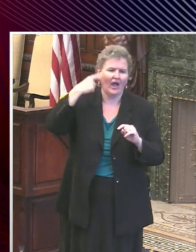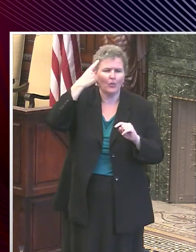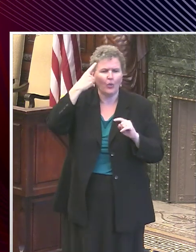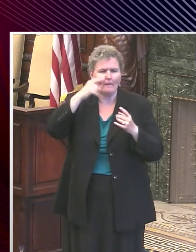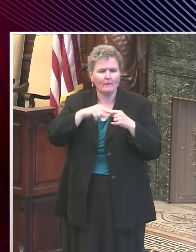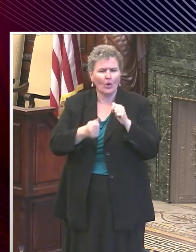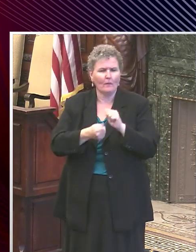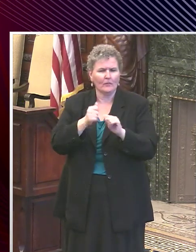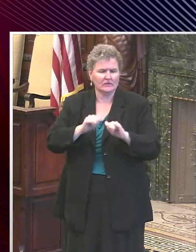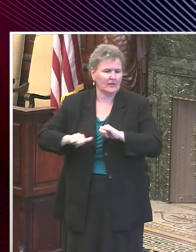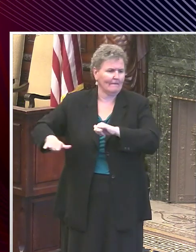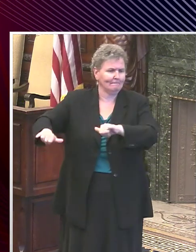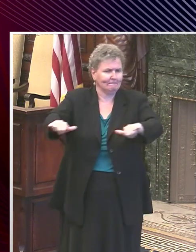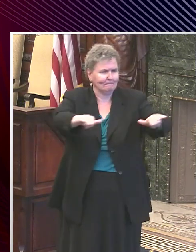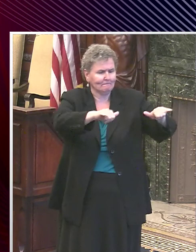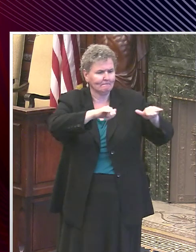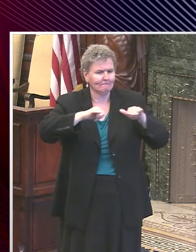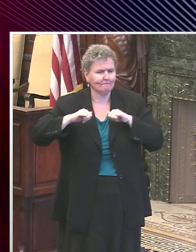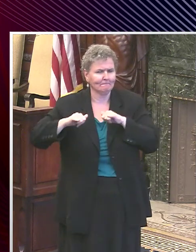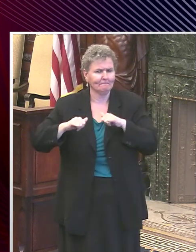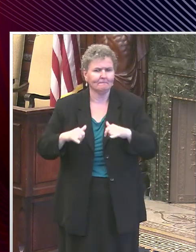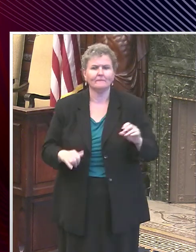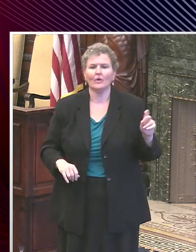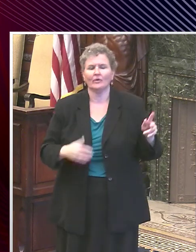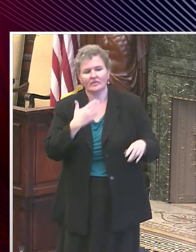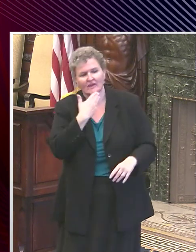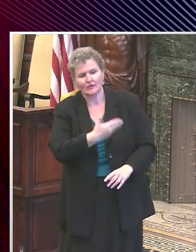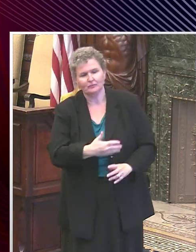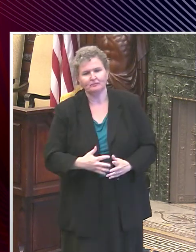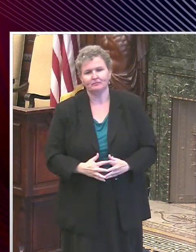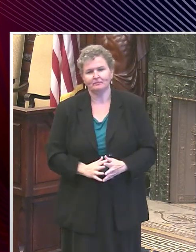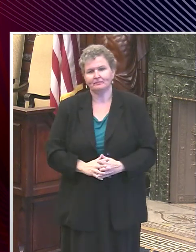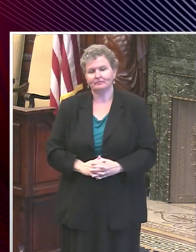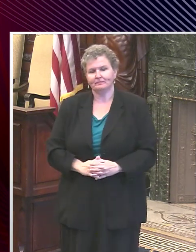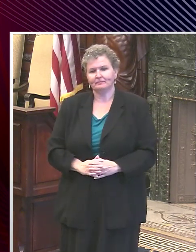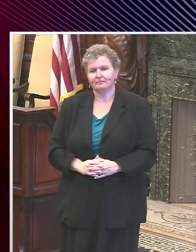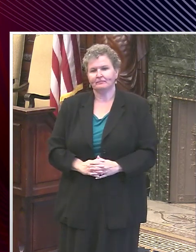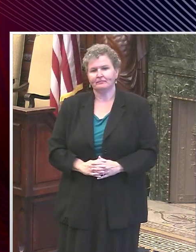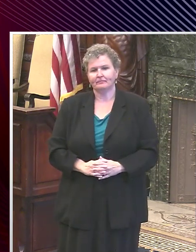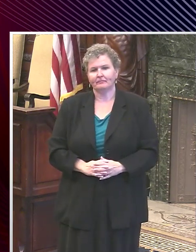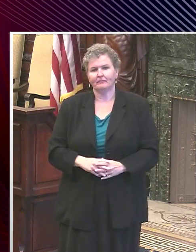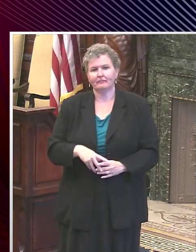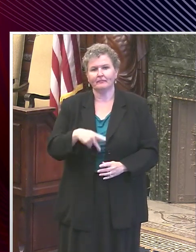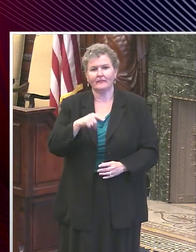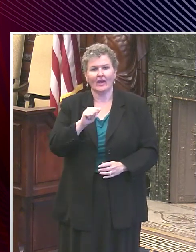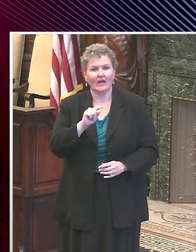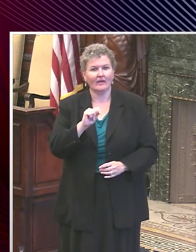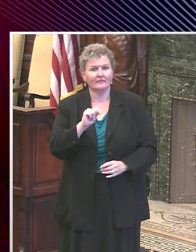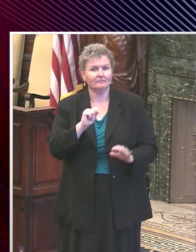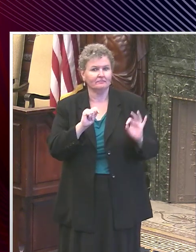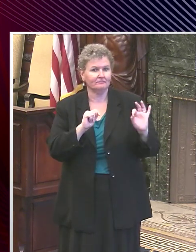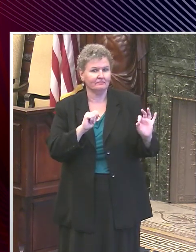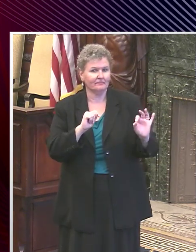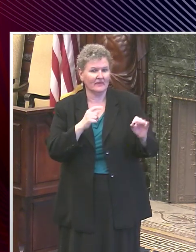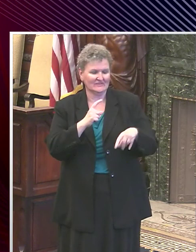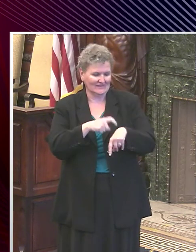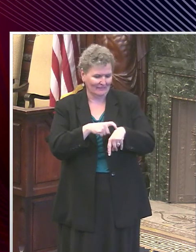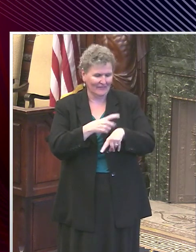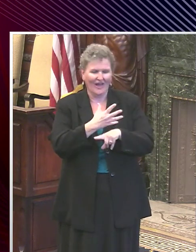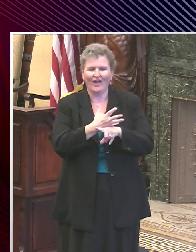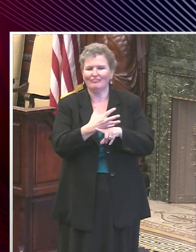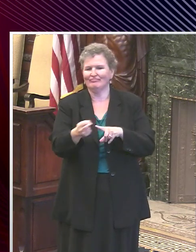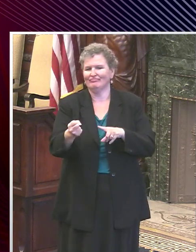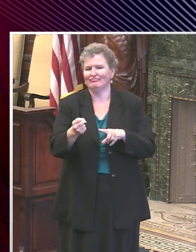the same. Okay, thank you. Thank you, Pat. We are just about out of time. Let's move